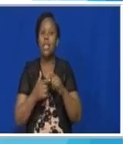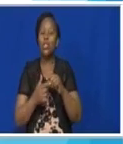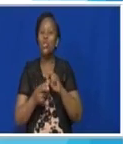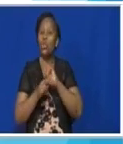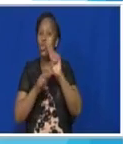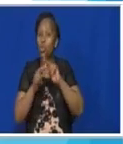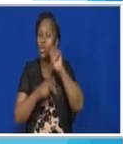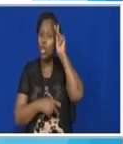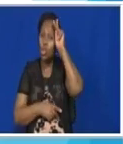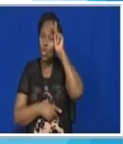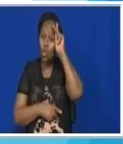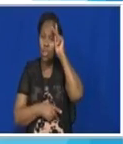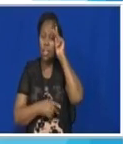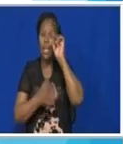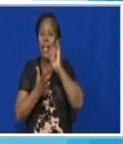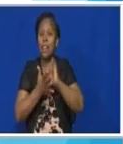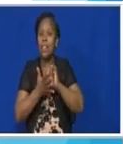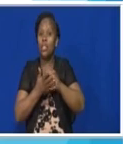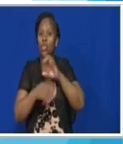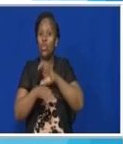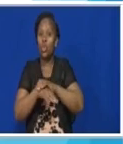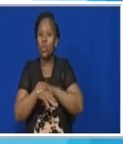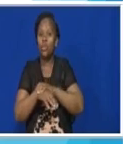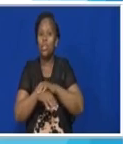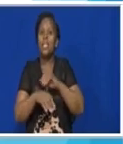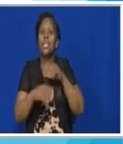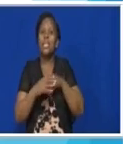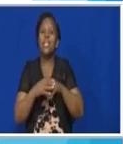knowledge you acquired in the reaction